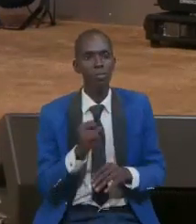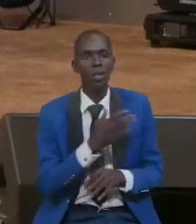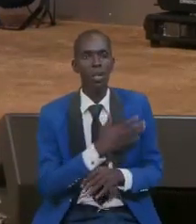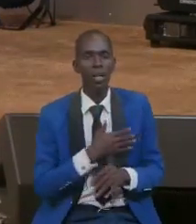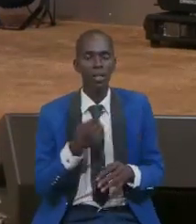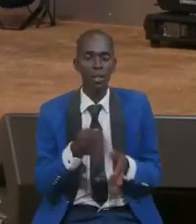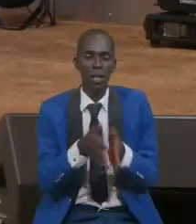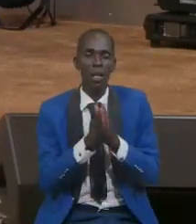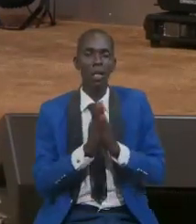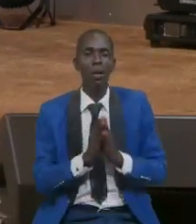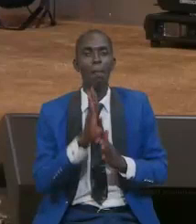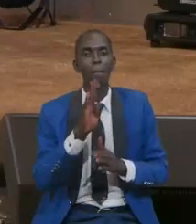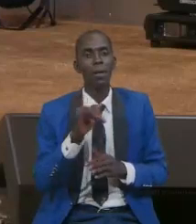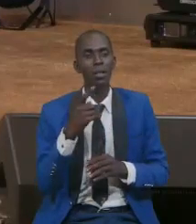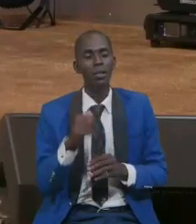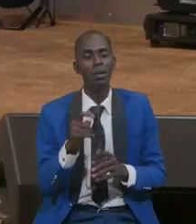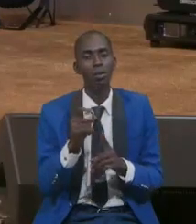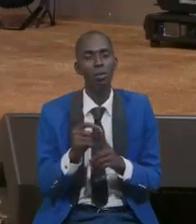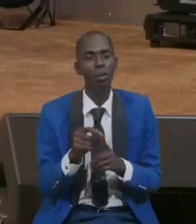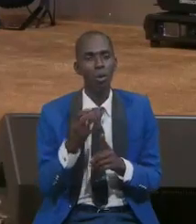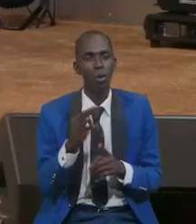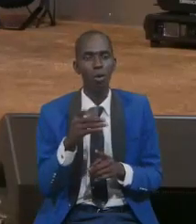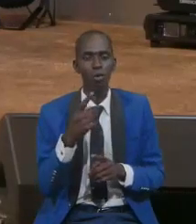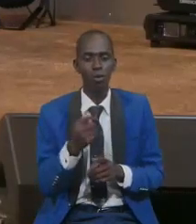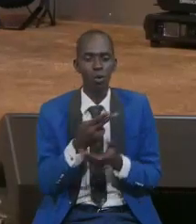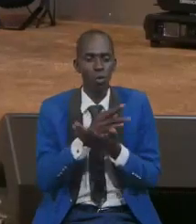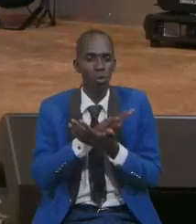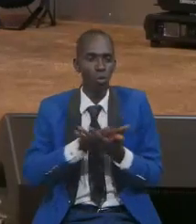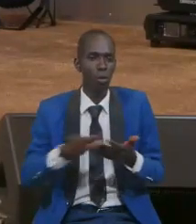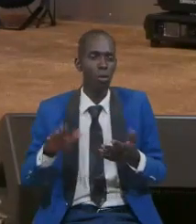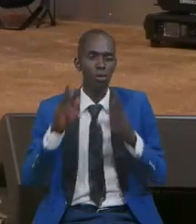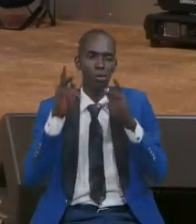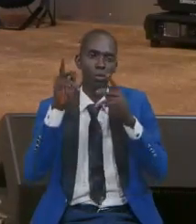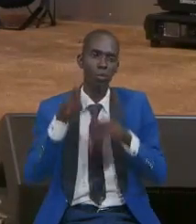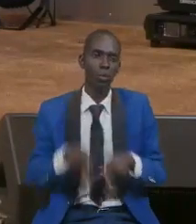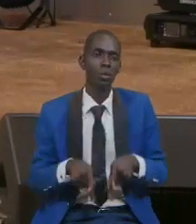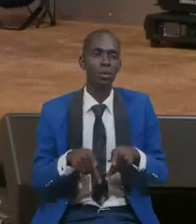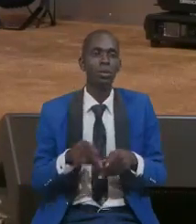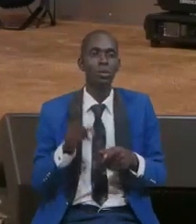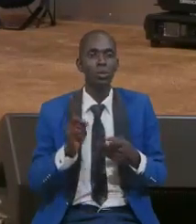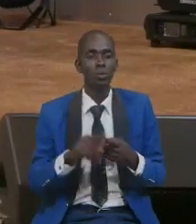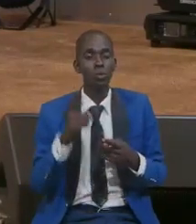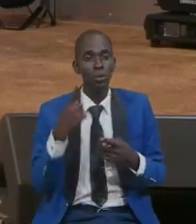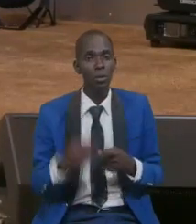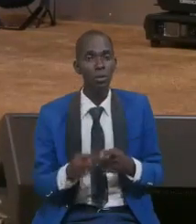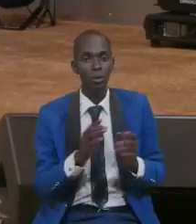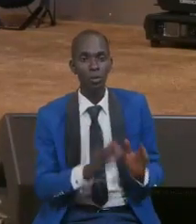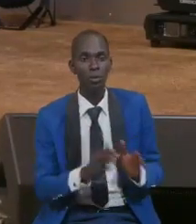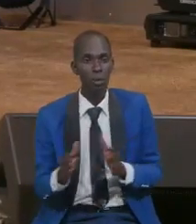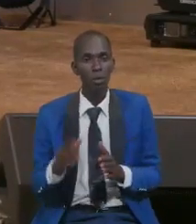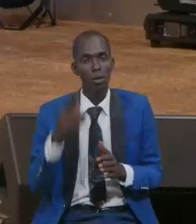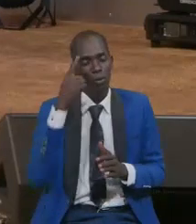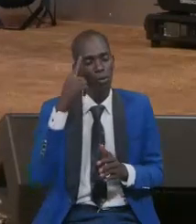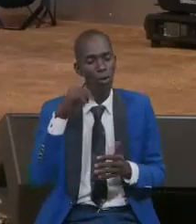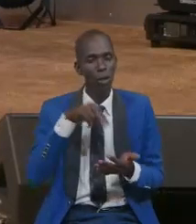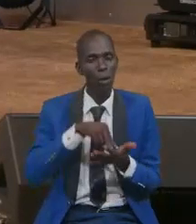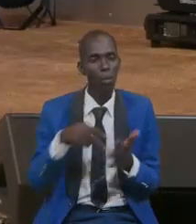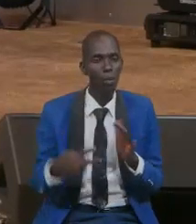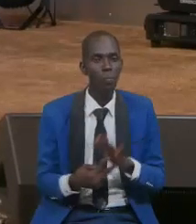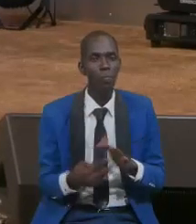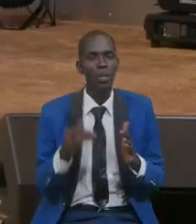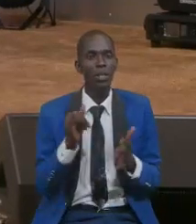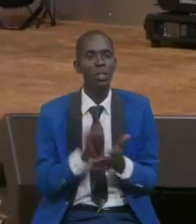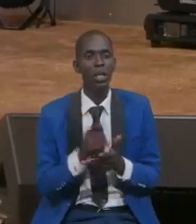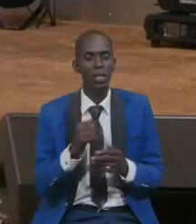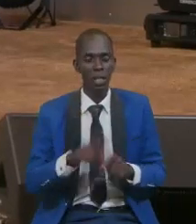demand by the watch of the holy ones, to the intent, for the purpose, that the living